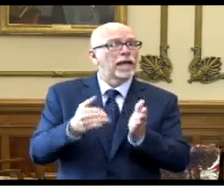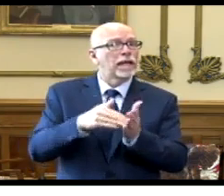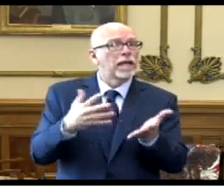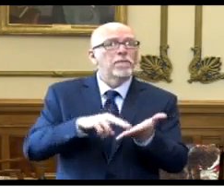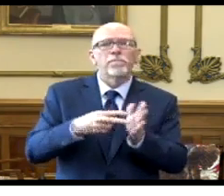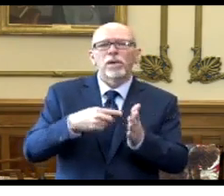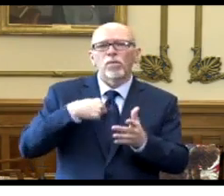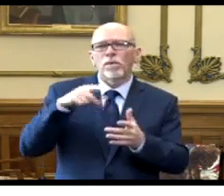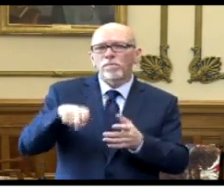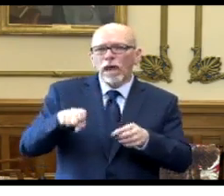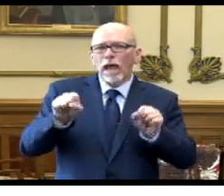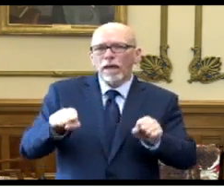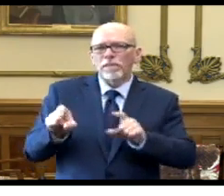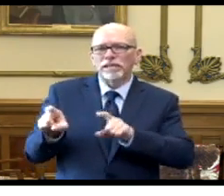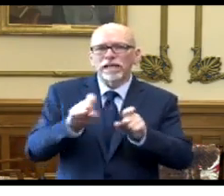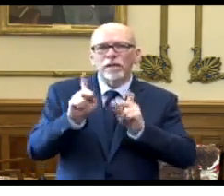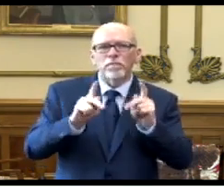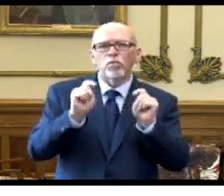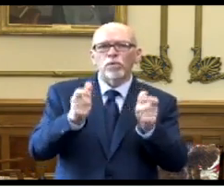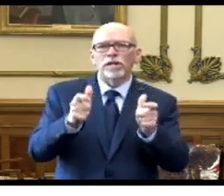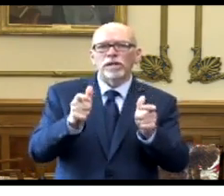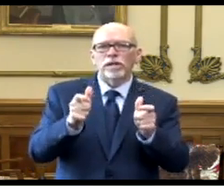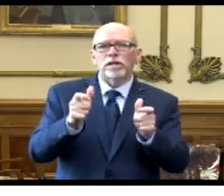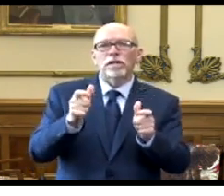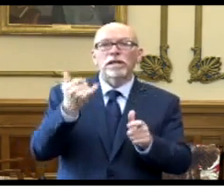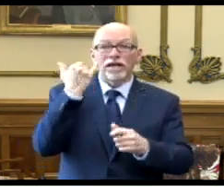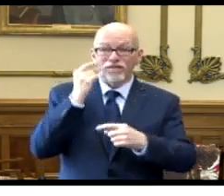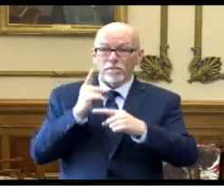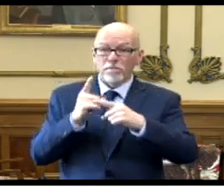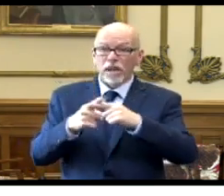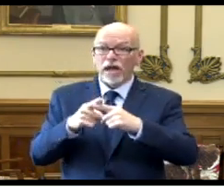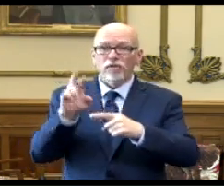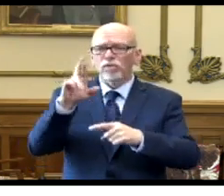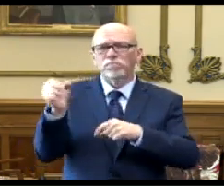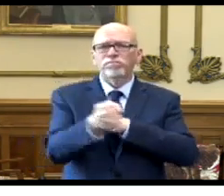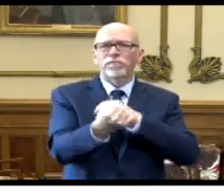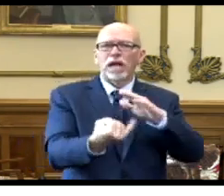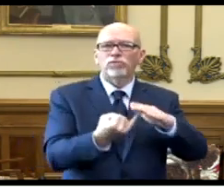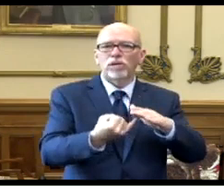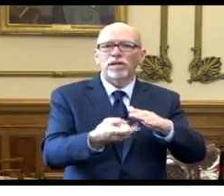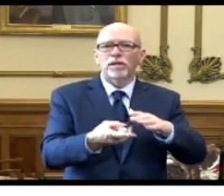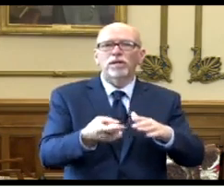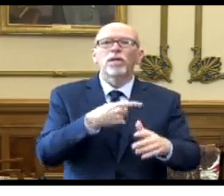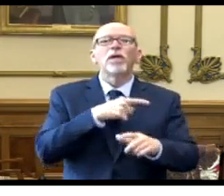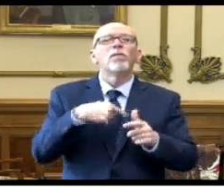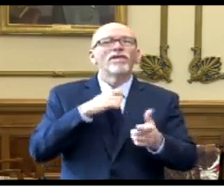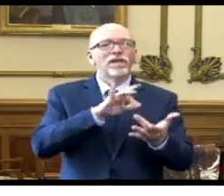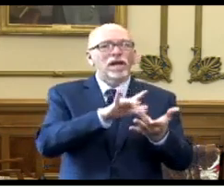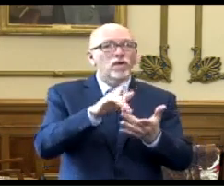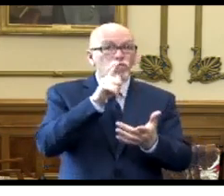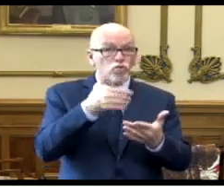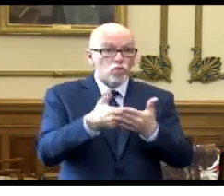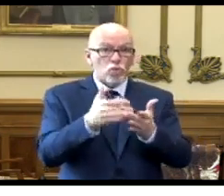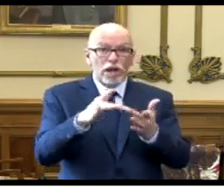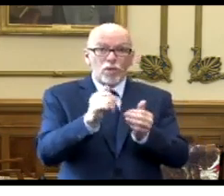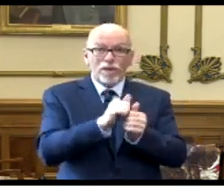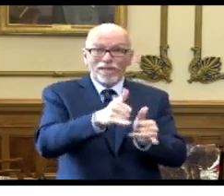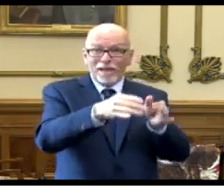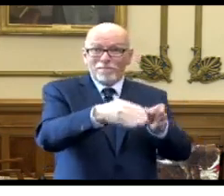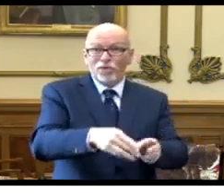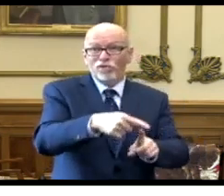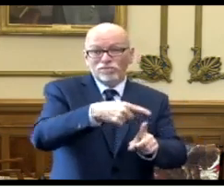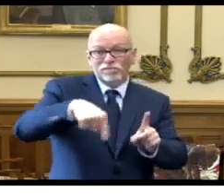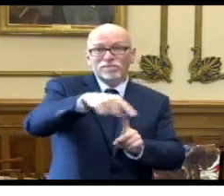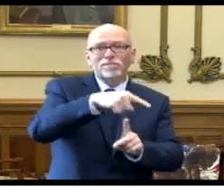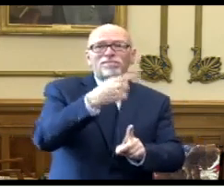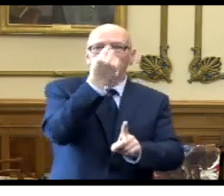be able to test individuals quickly and isolate them if they are positive, and then contact individuals who have been in close contact with them and